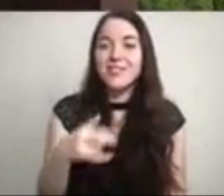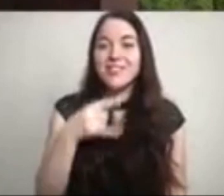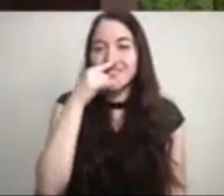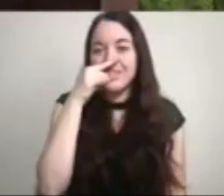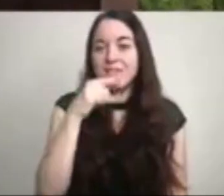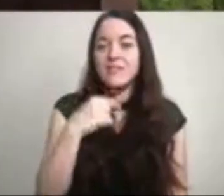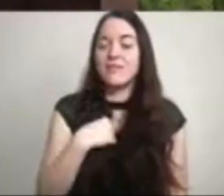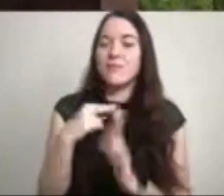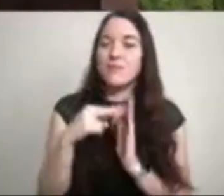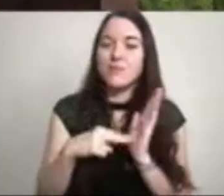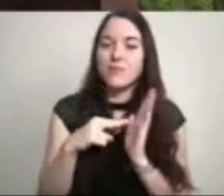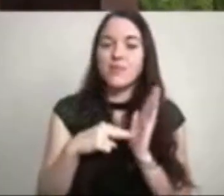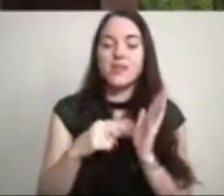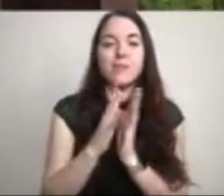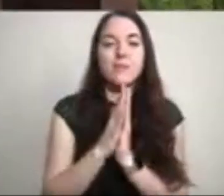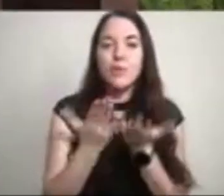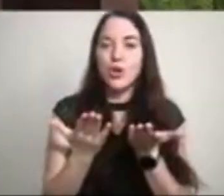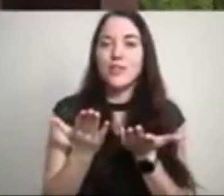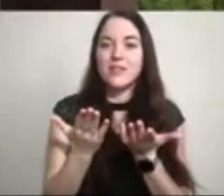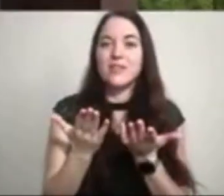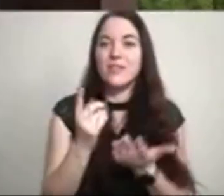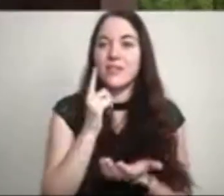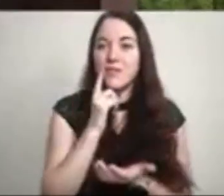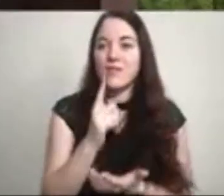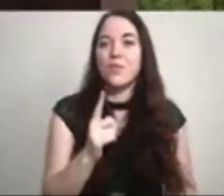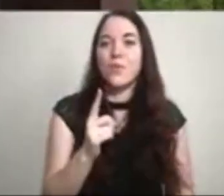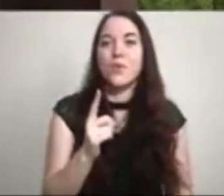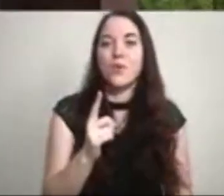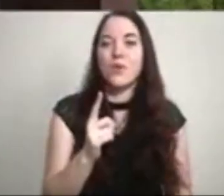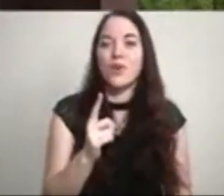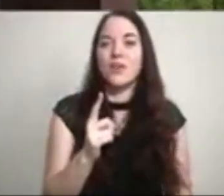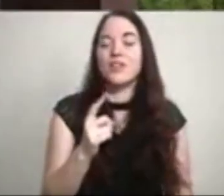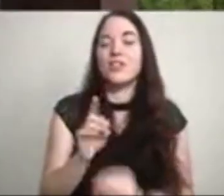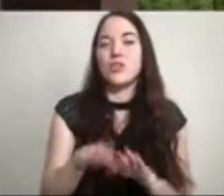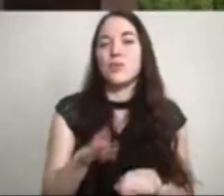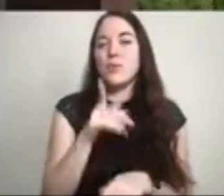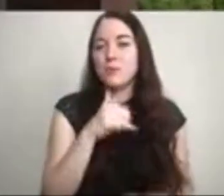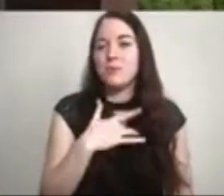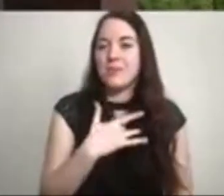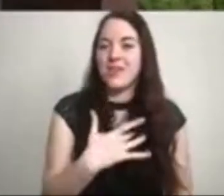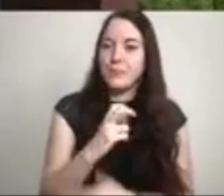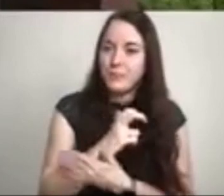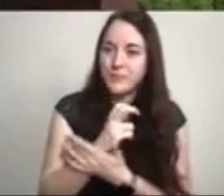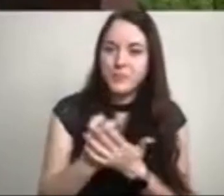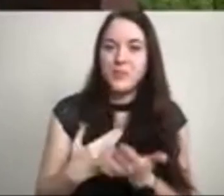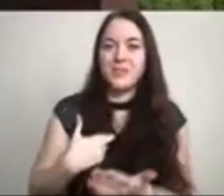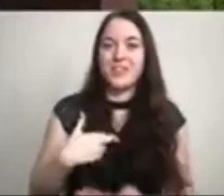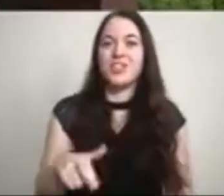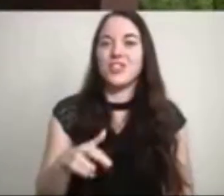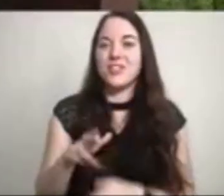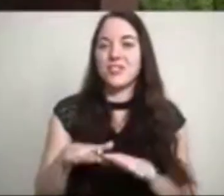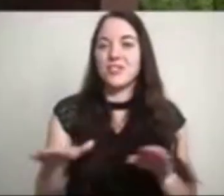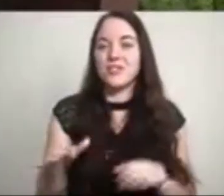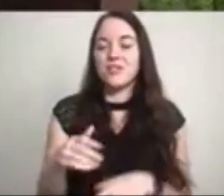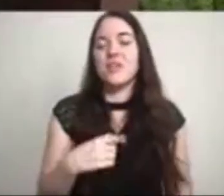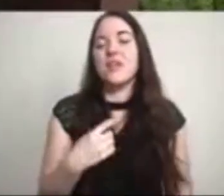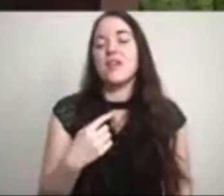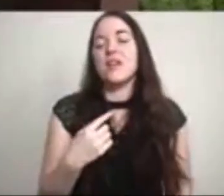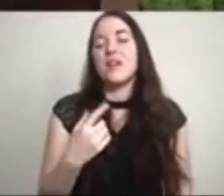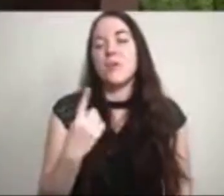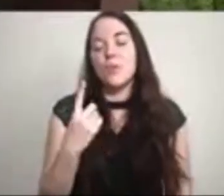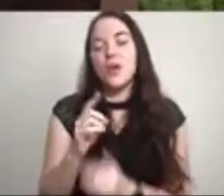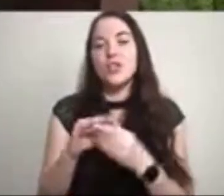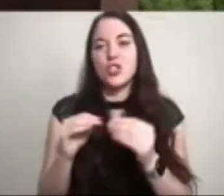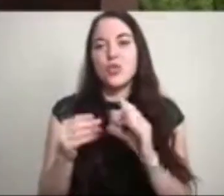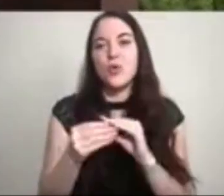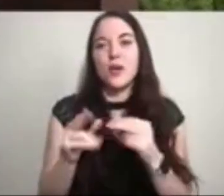extremely earnest religious kids. And one of the stories was much longer than I'm going to tell it, but had two kids, each with $1,